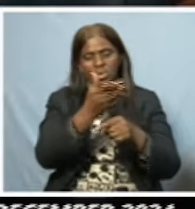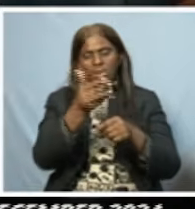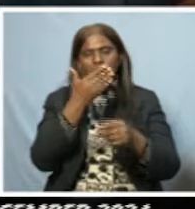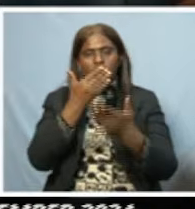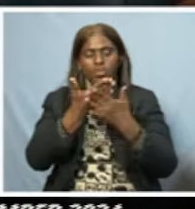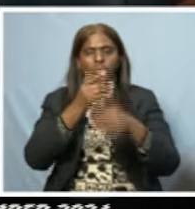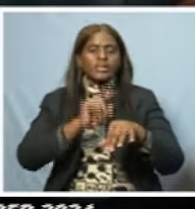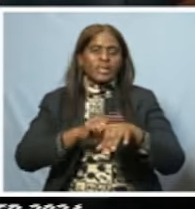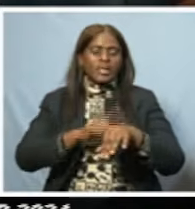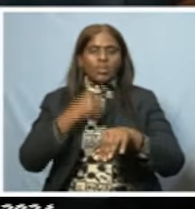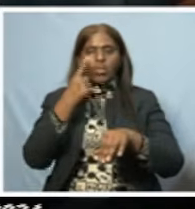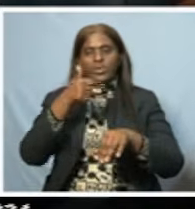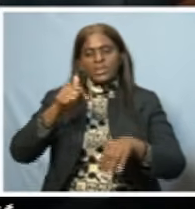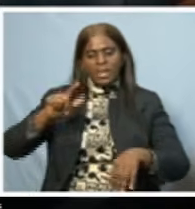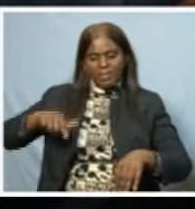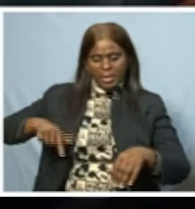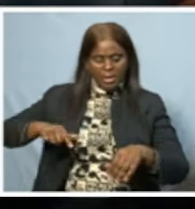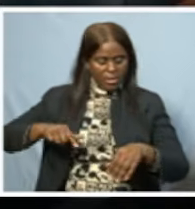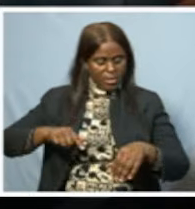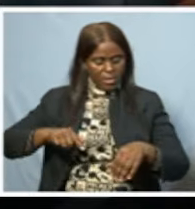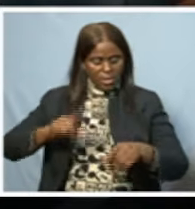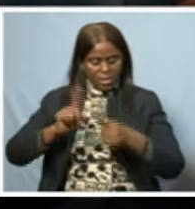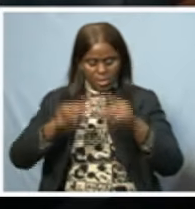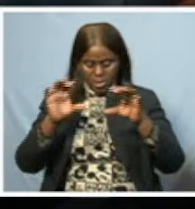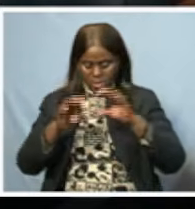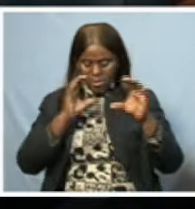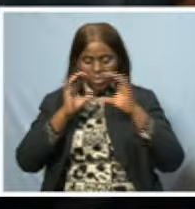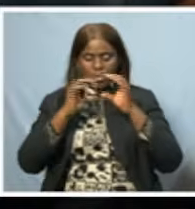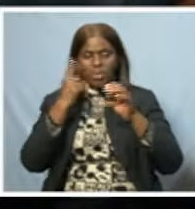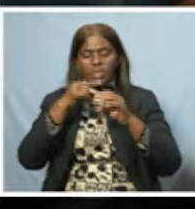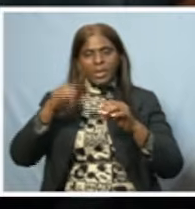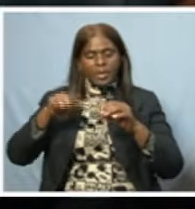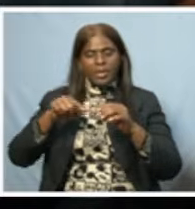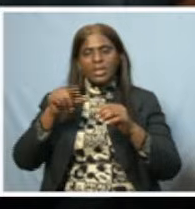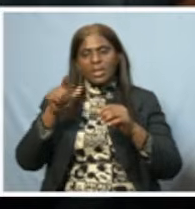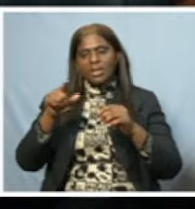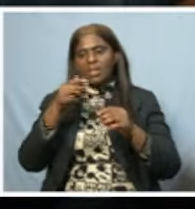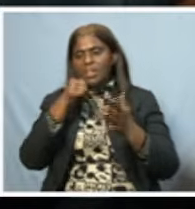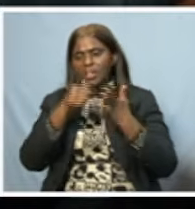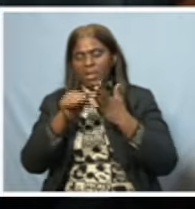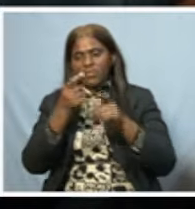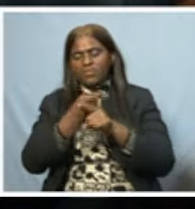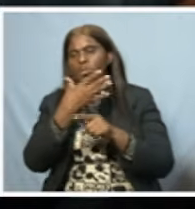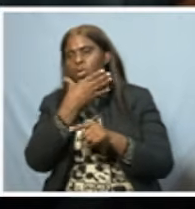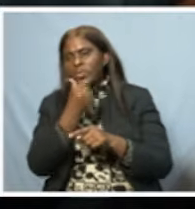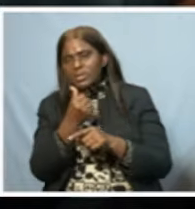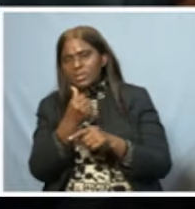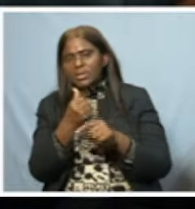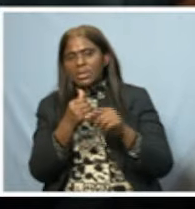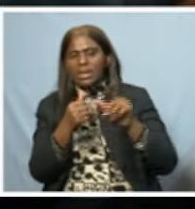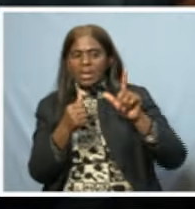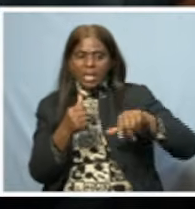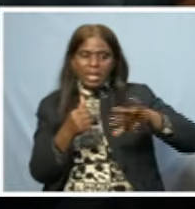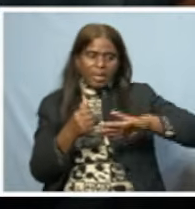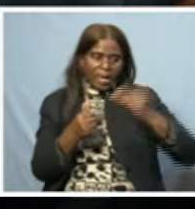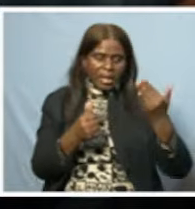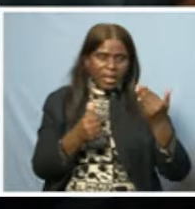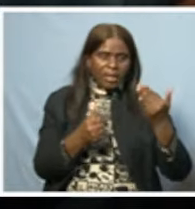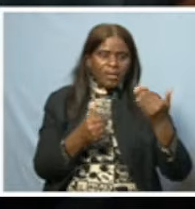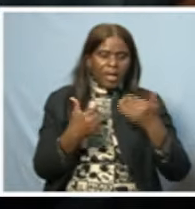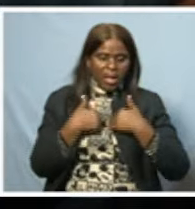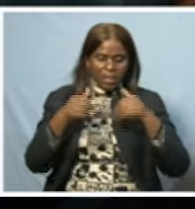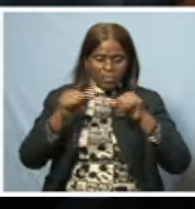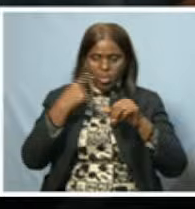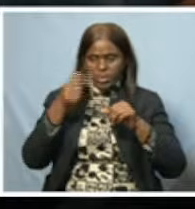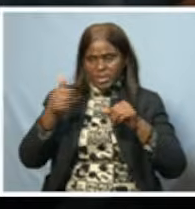time. Who delayed to do the communication? Is it the letter from the Commission that delayed to come back? Because we have